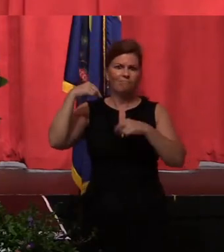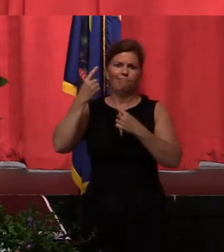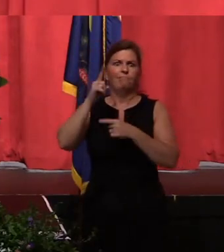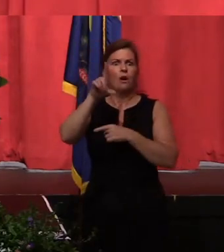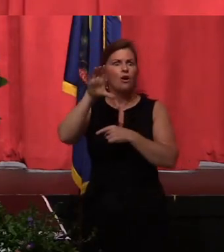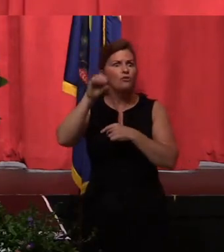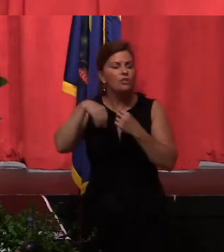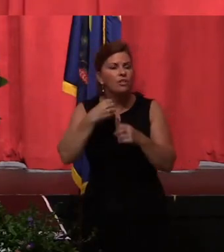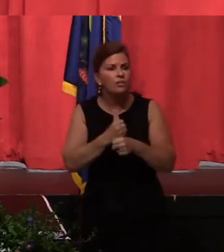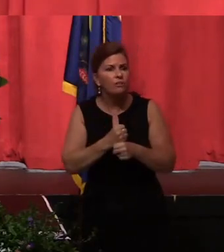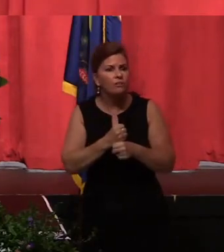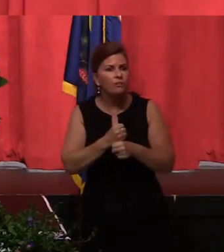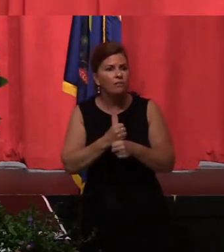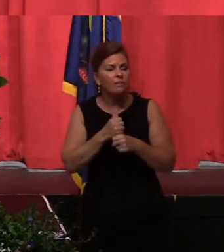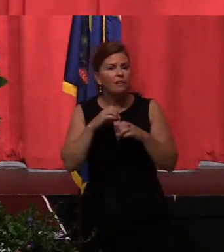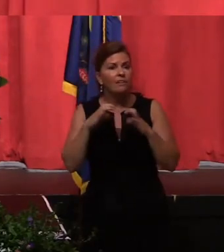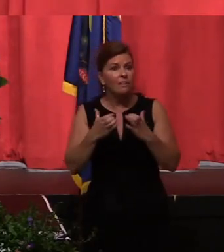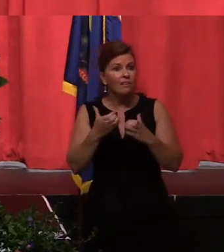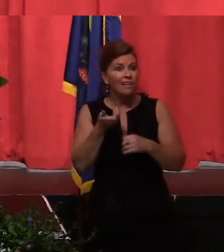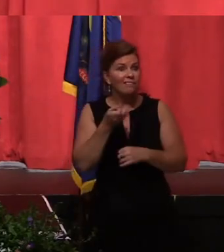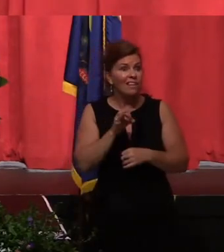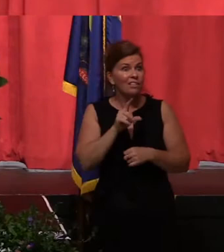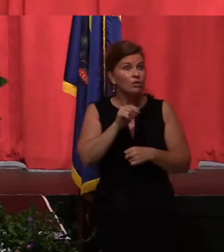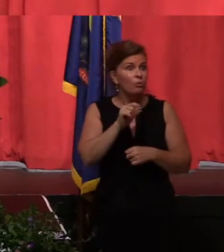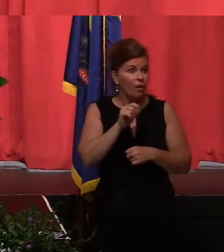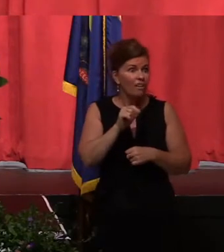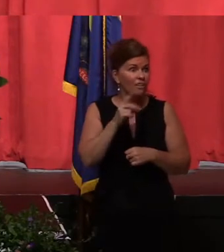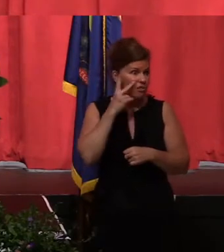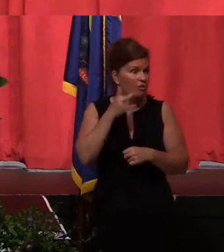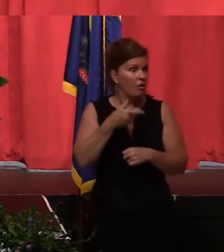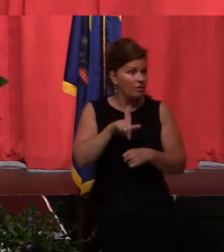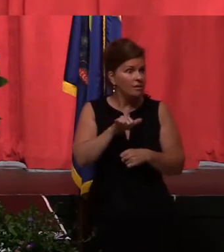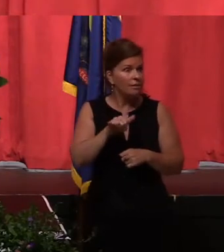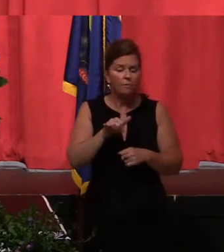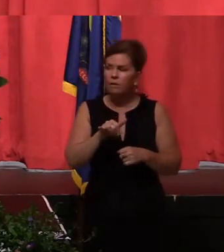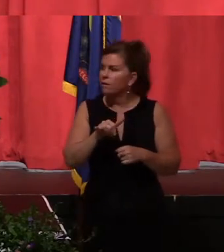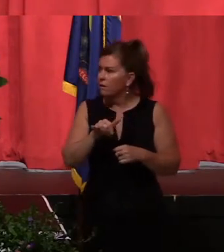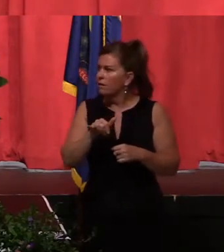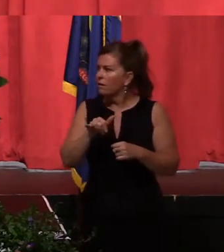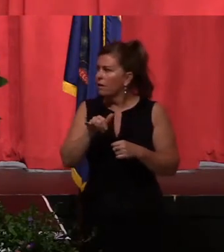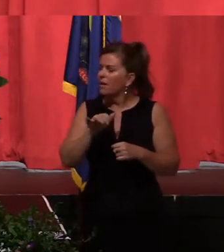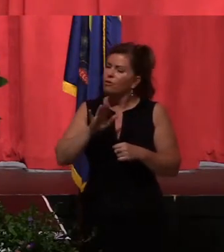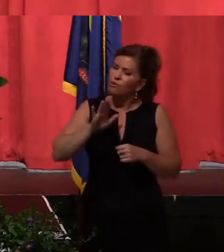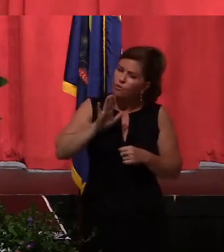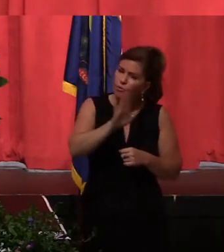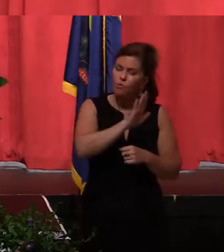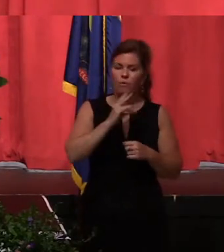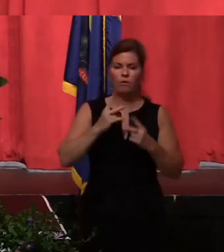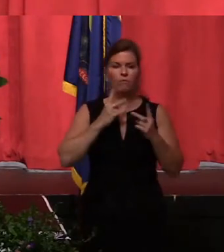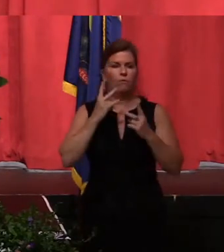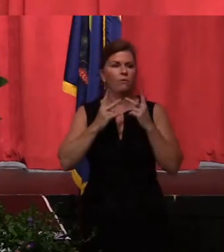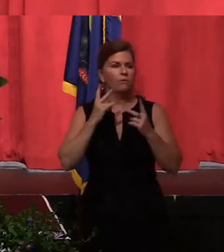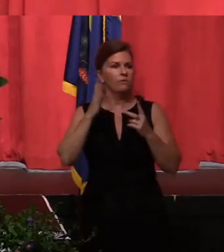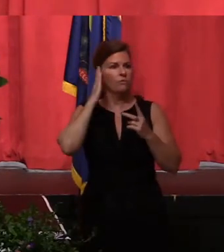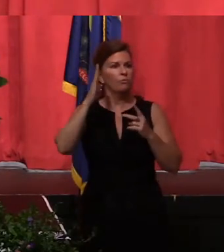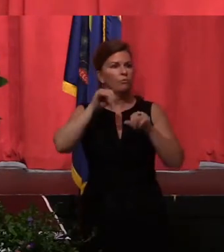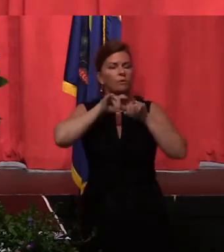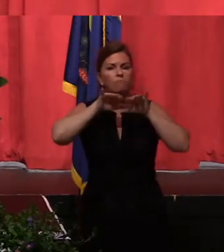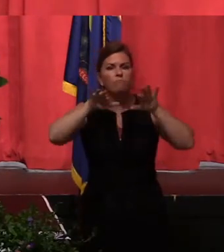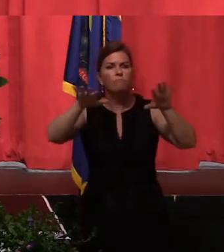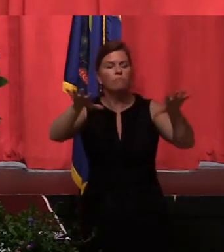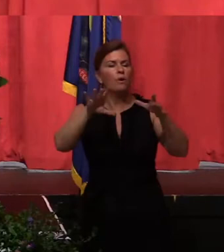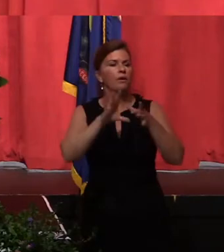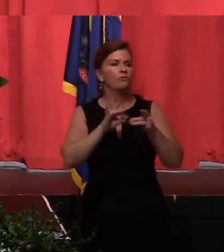of 1920 saw as much. And like them, yours will be among the voices that tell the stories of how we